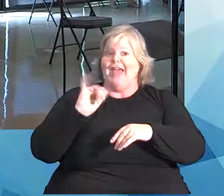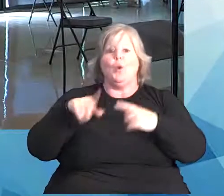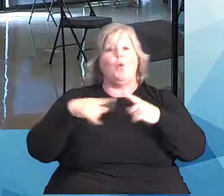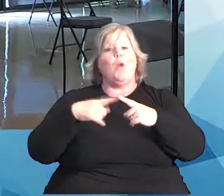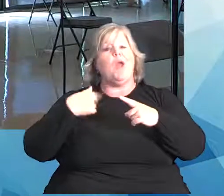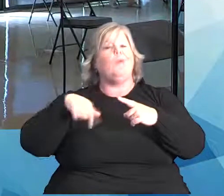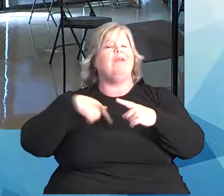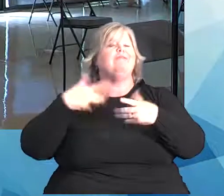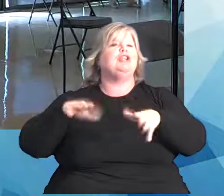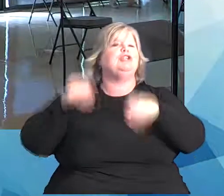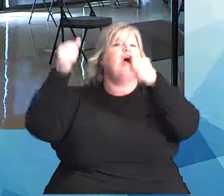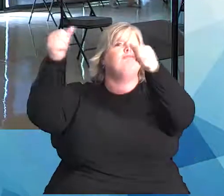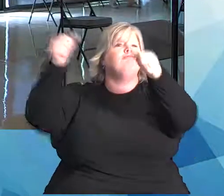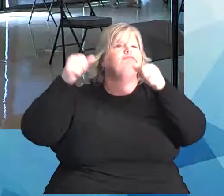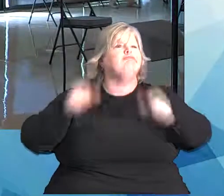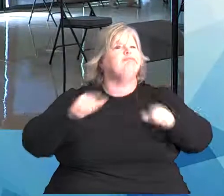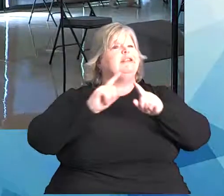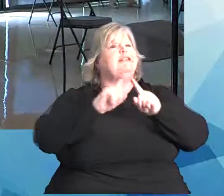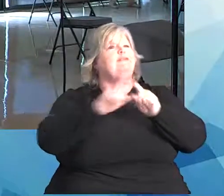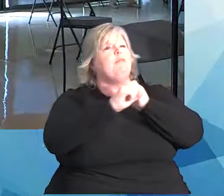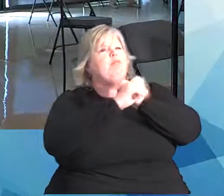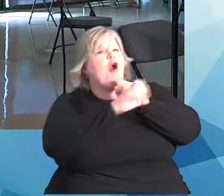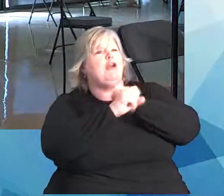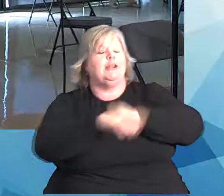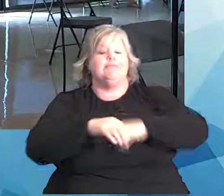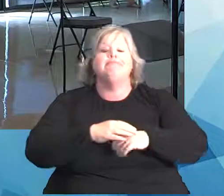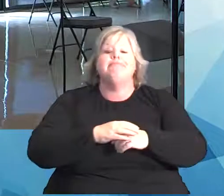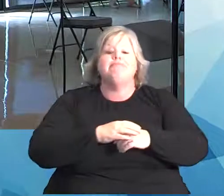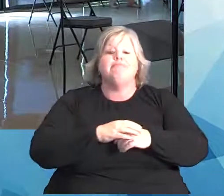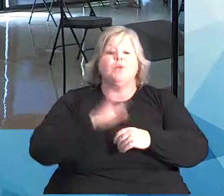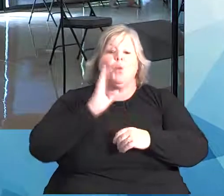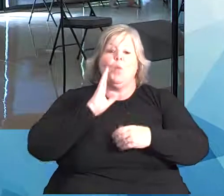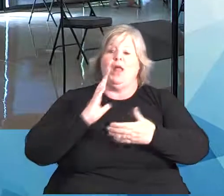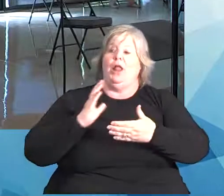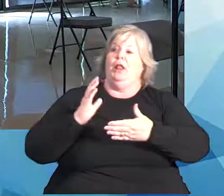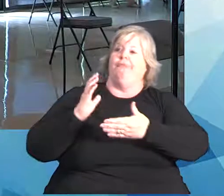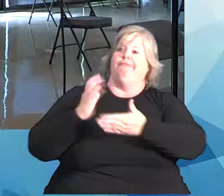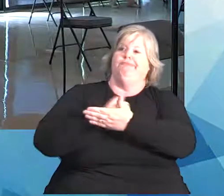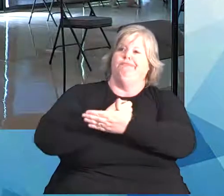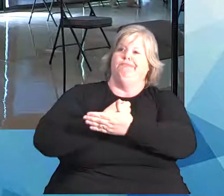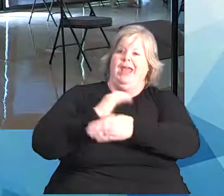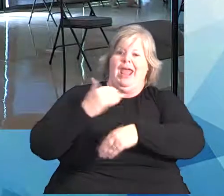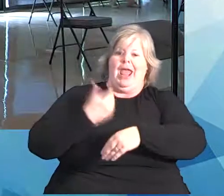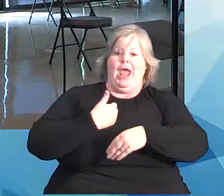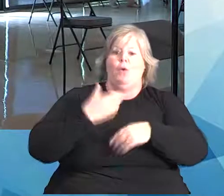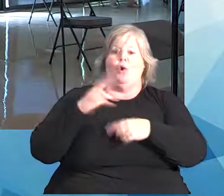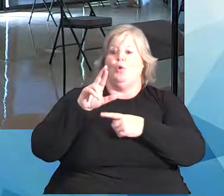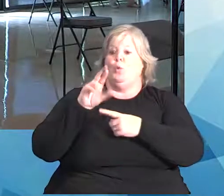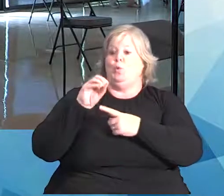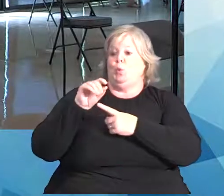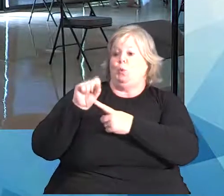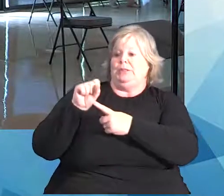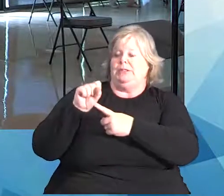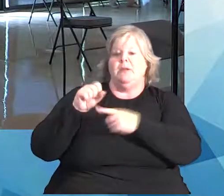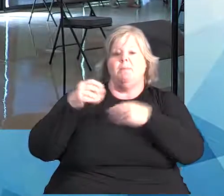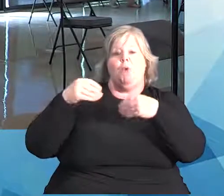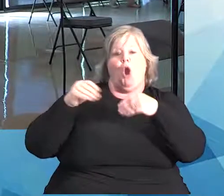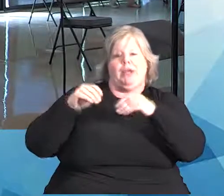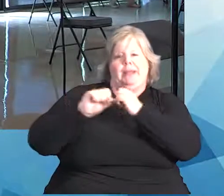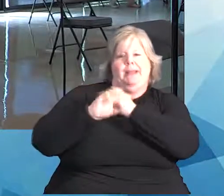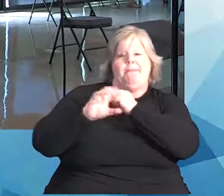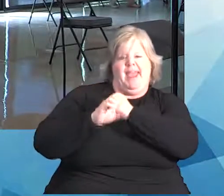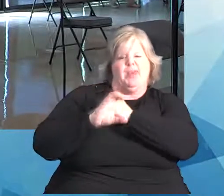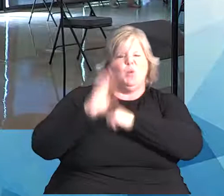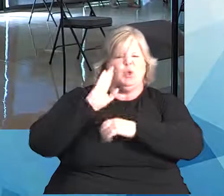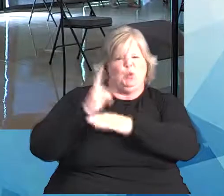been installed. We will utilize our Roots marketing campaign. Next. And